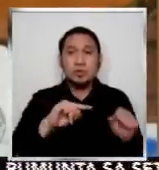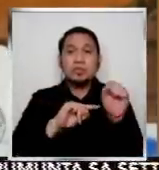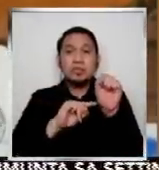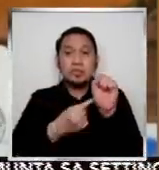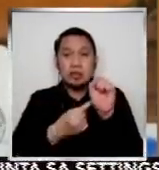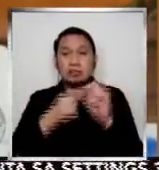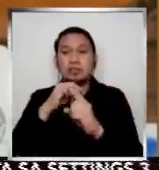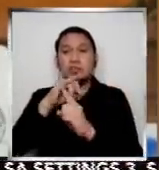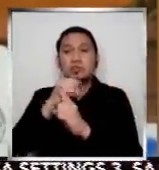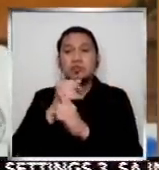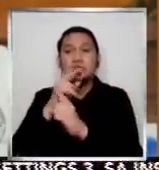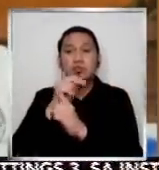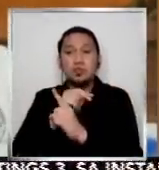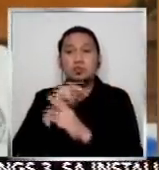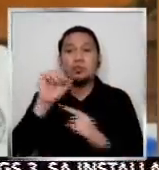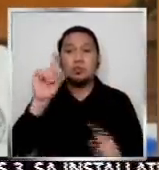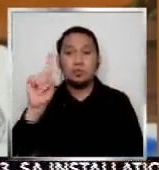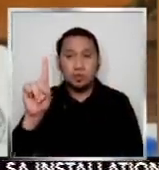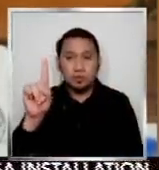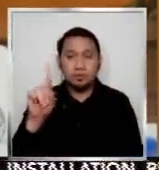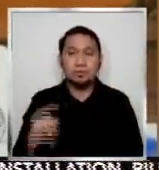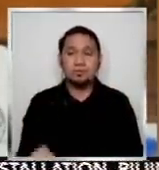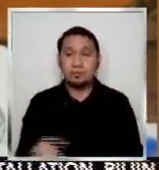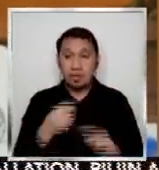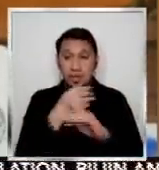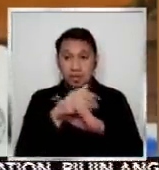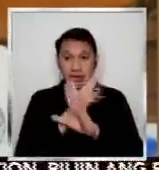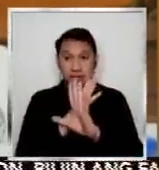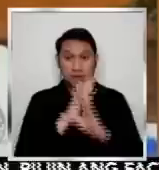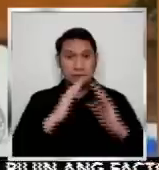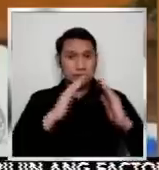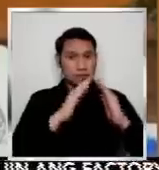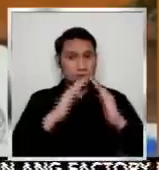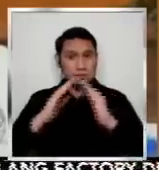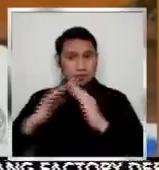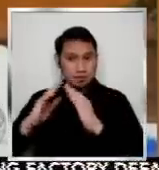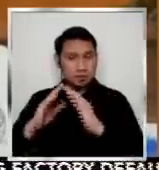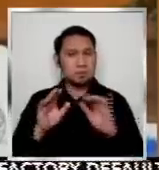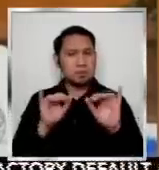1. Davao City will remain